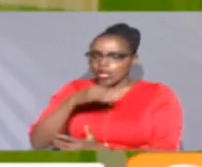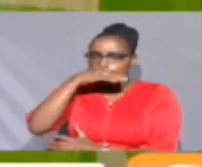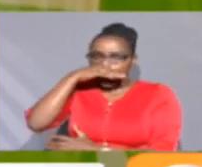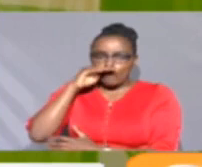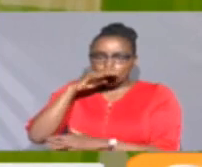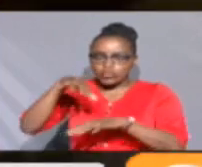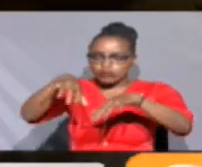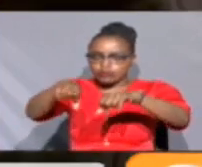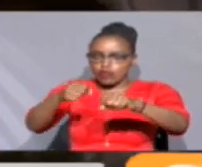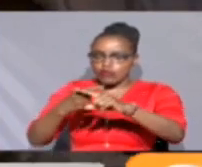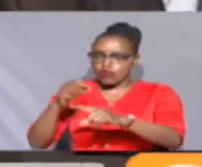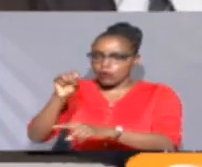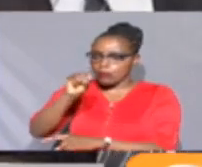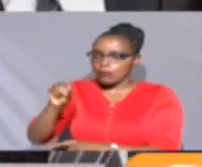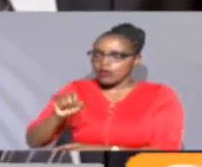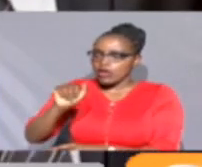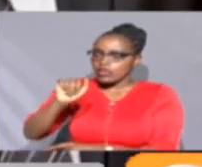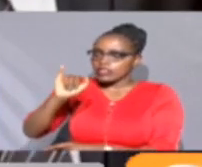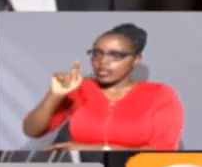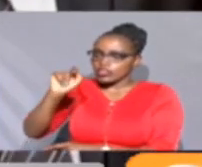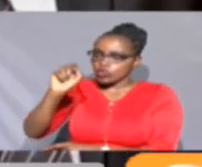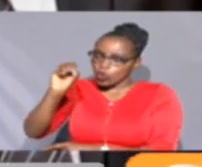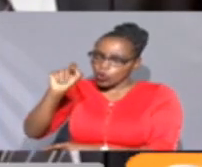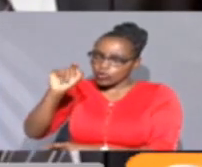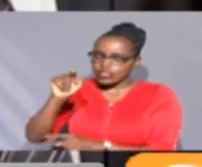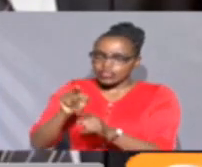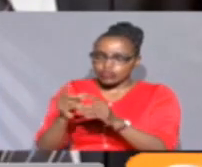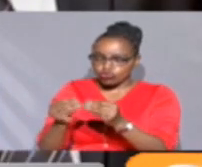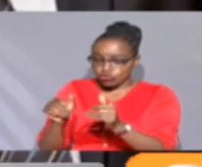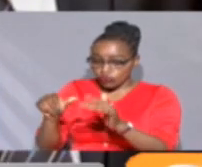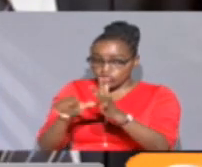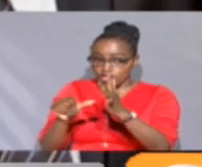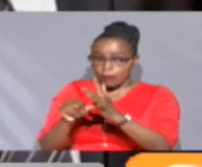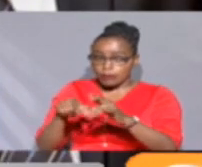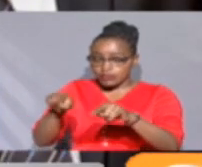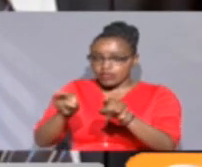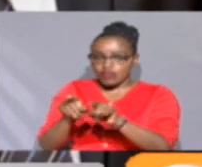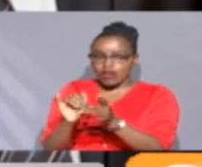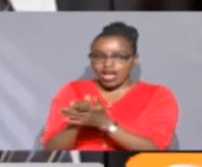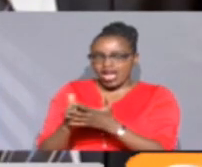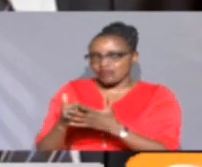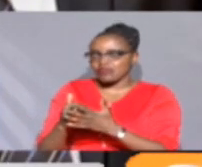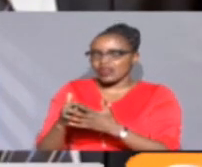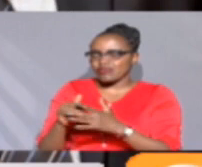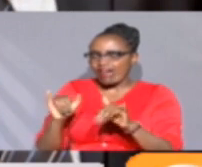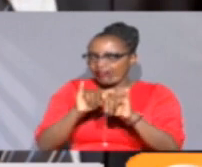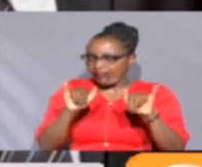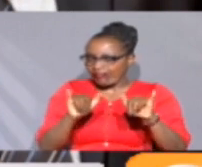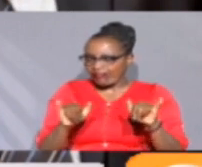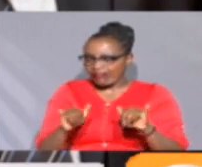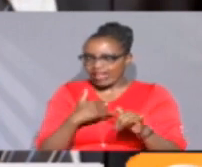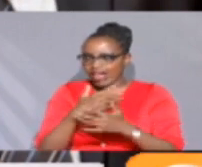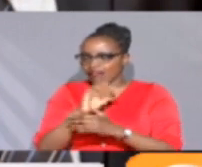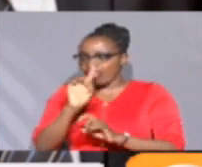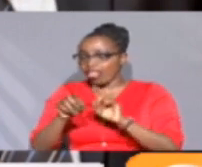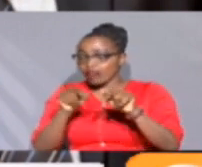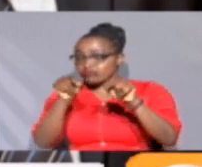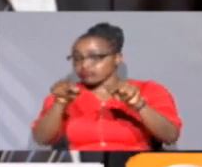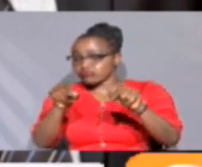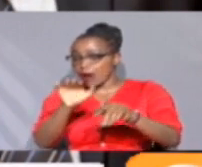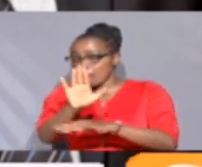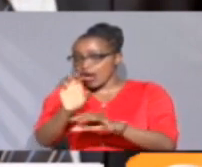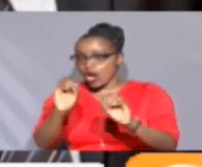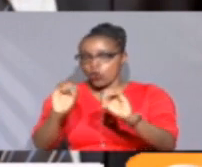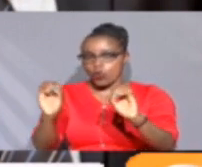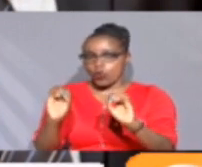Mudavadi took over from Saitoti, having to resolve the Goldenberg scandal. He still pleads innocence, and while no inquiry has pointed to his